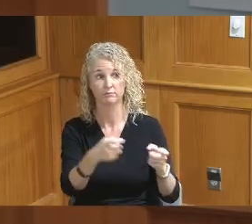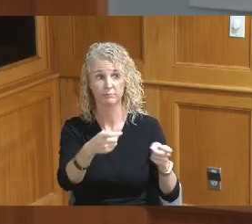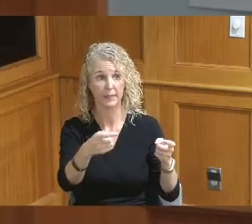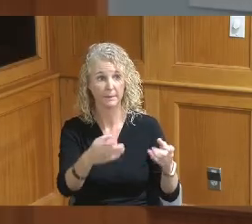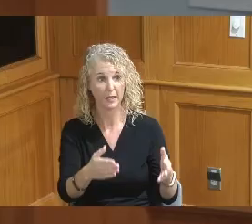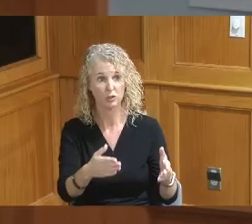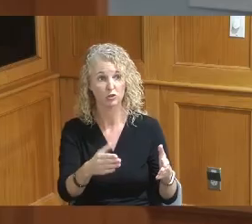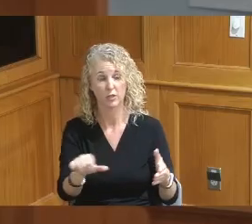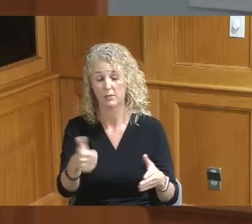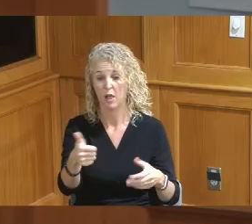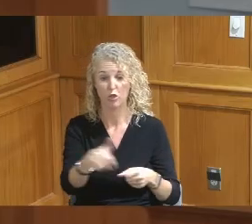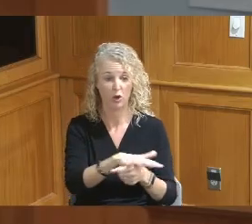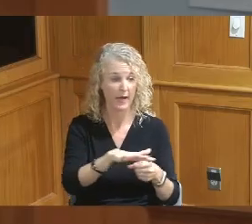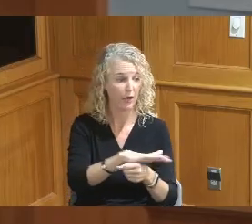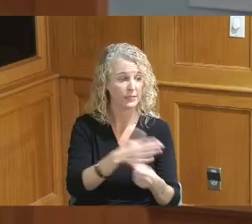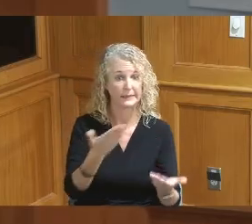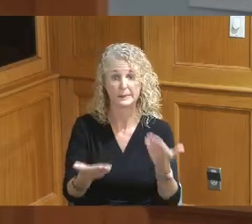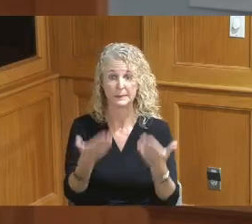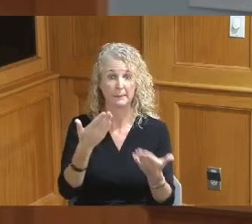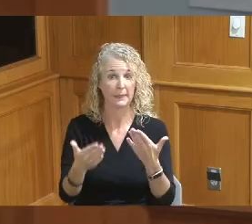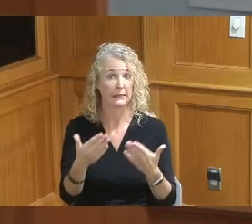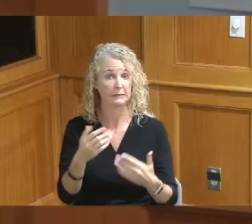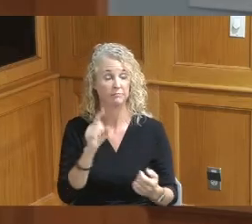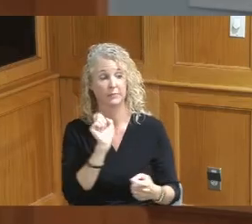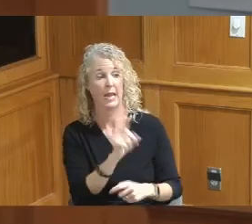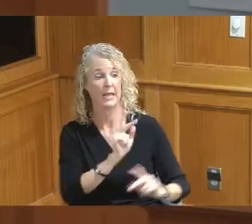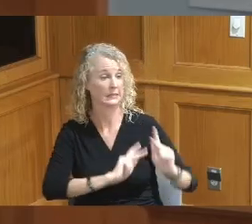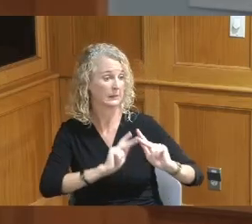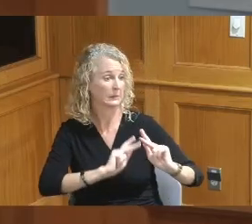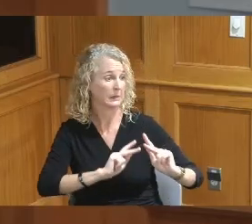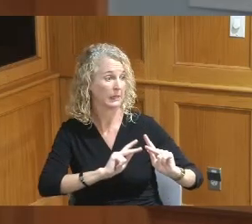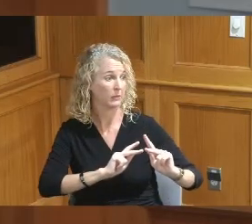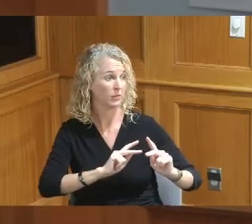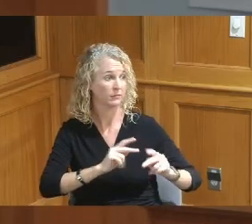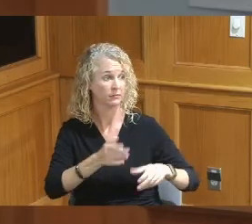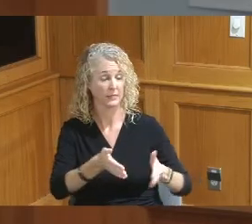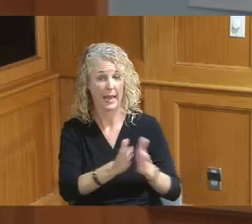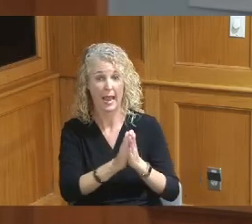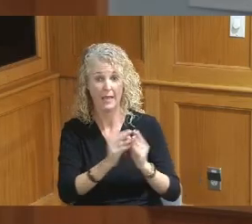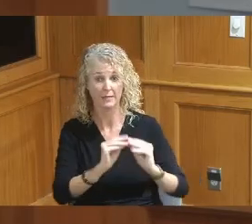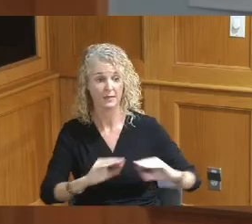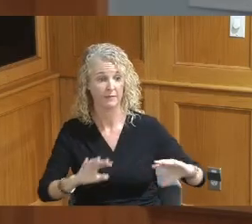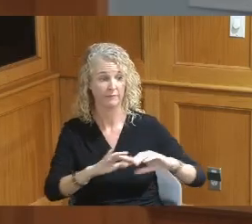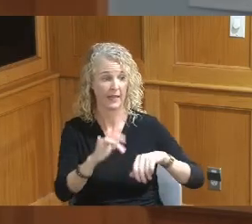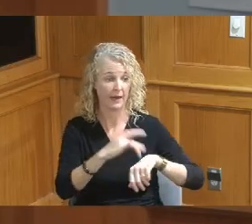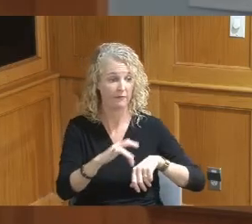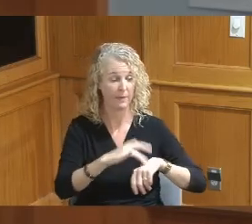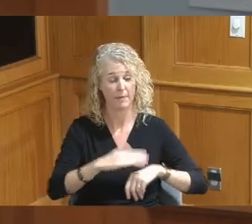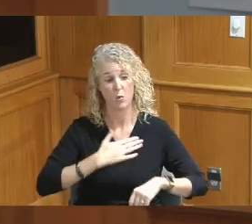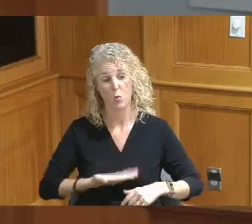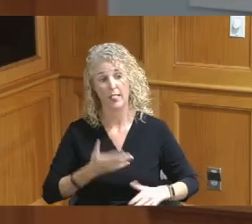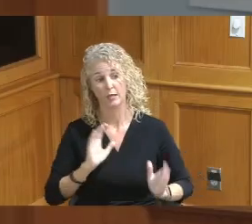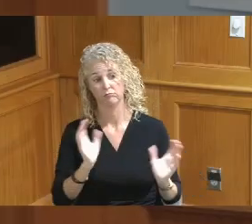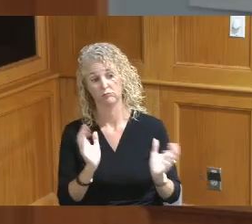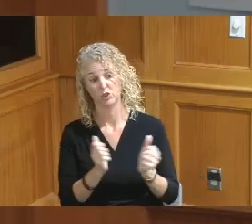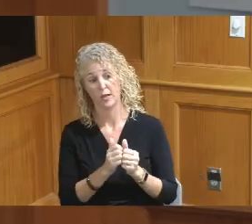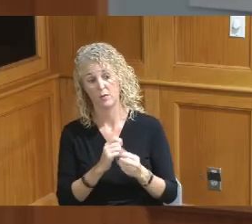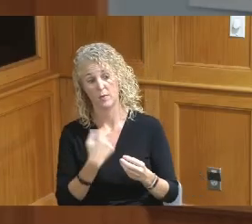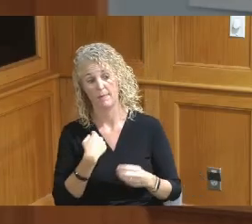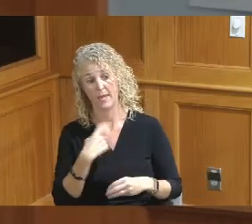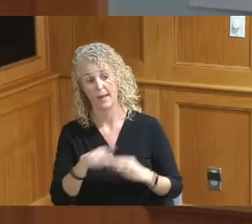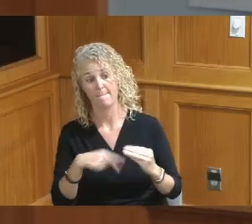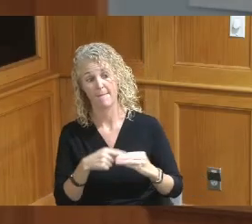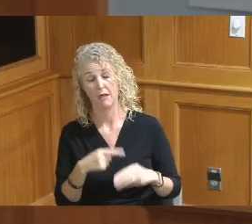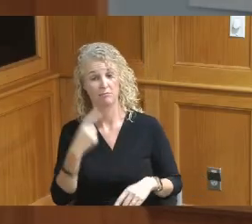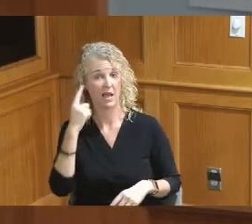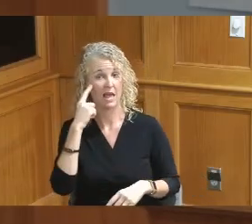ever venues we have, like let's ask people to make land available, or let's ask them to at least open to a conversation. I think we just